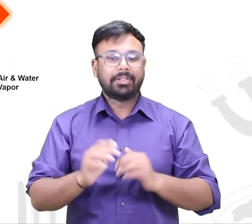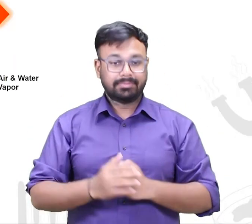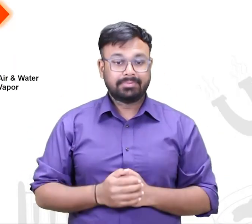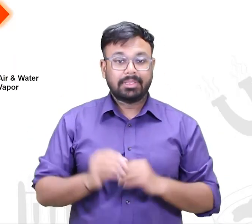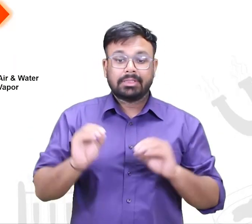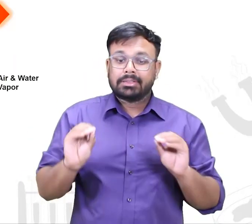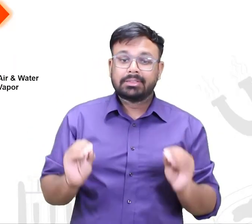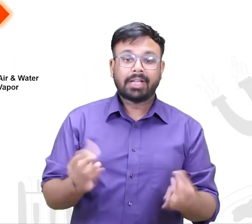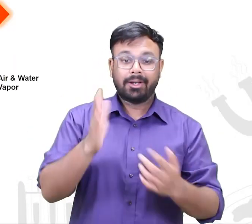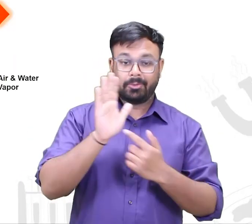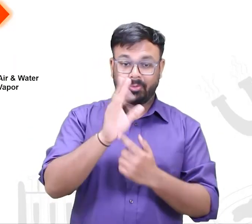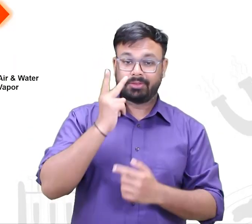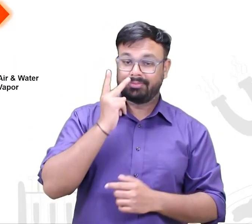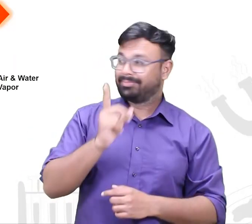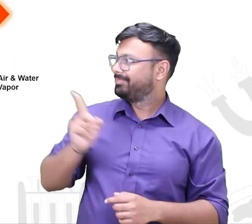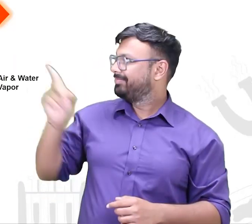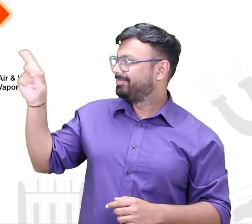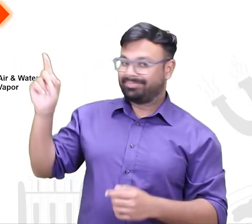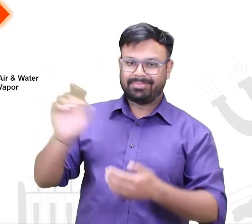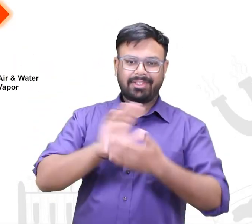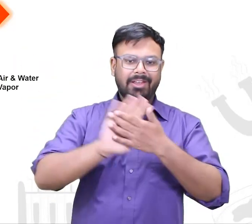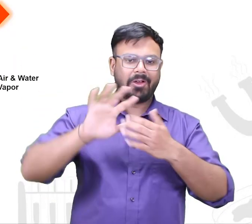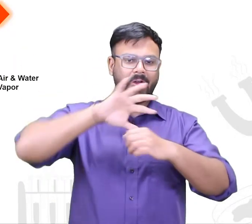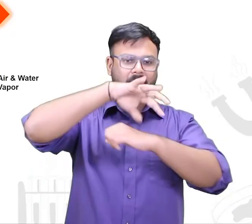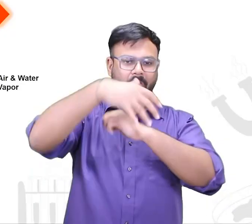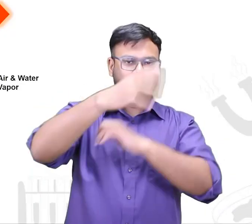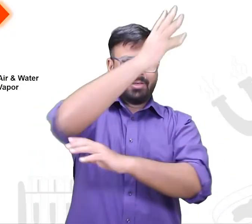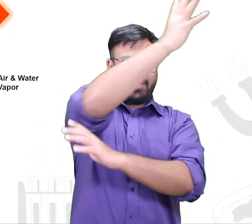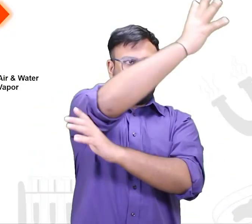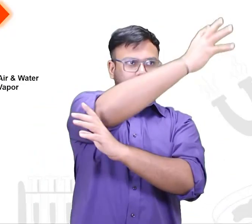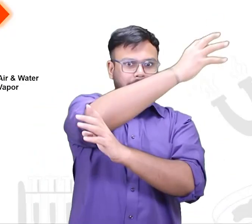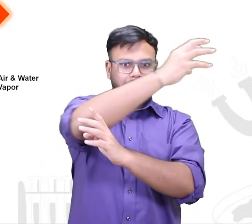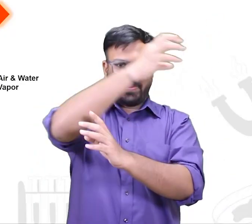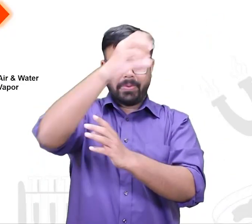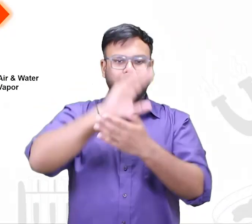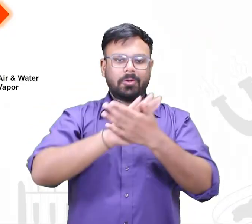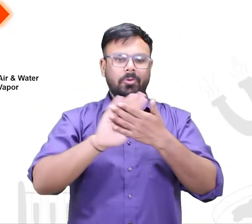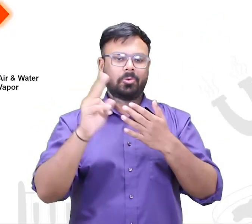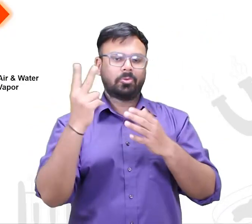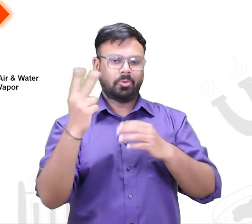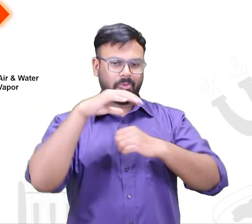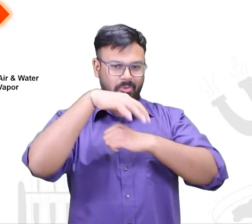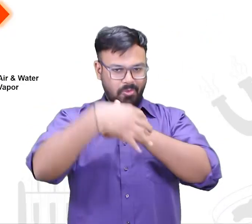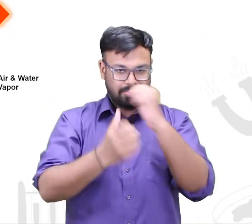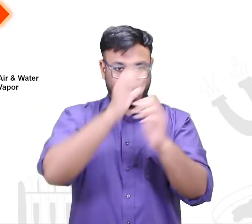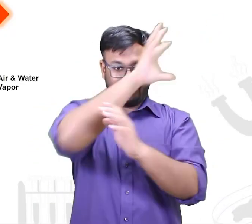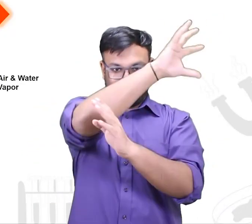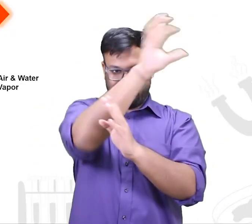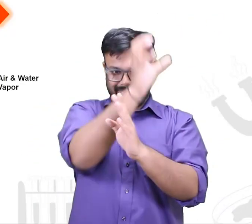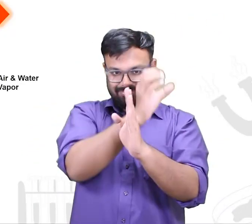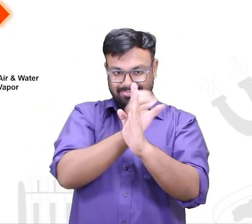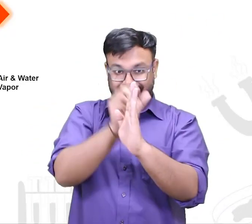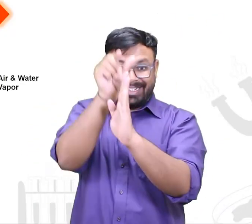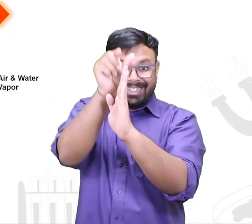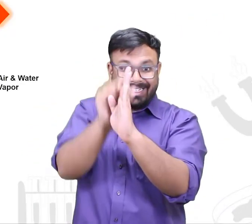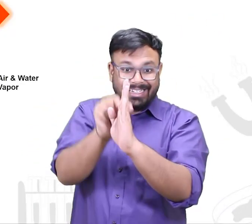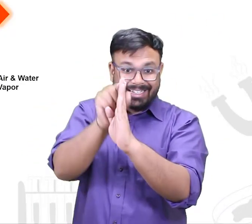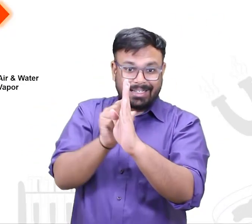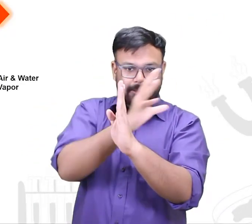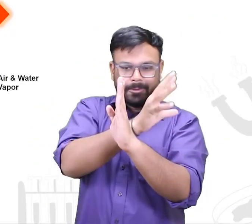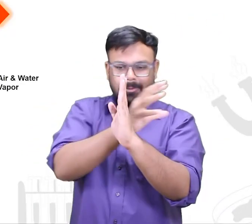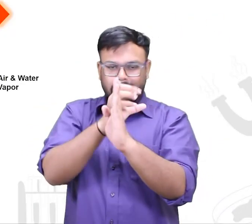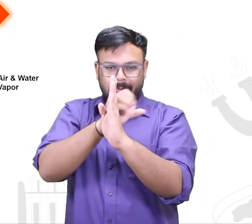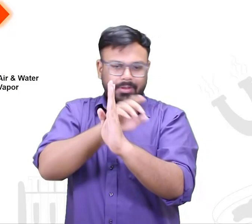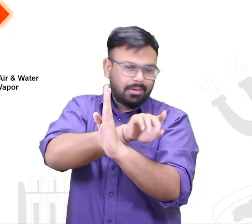particles through it. A fuel, such as hydrogen, is fed to the anode and the air is fed to the cathode. In a hydrogen fuel